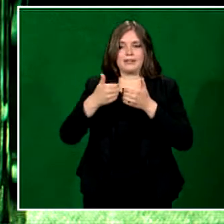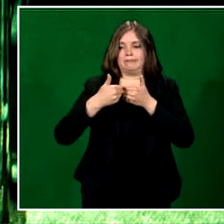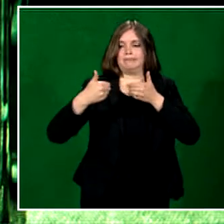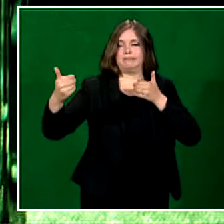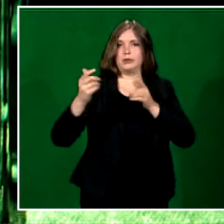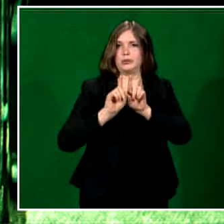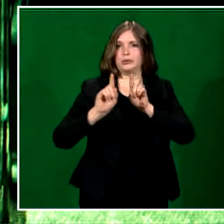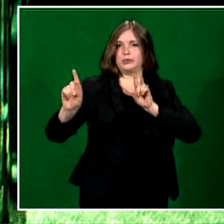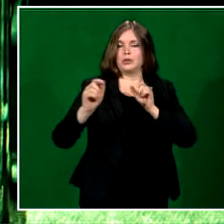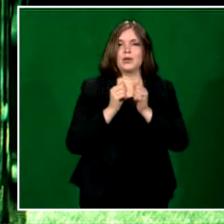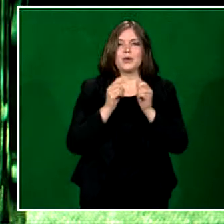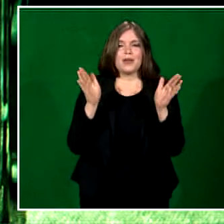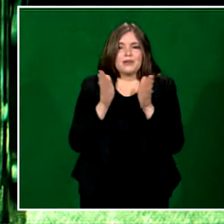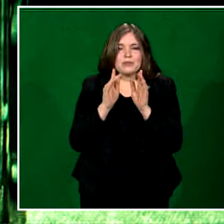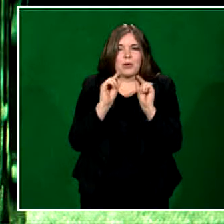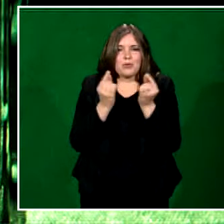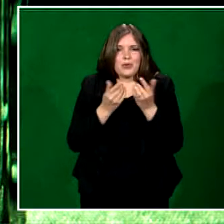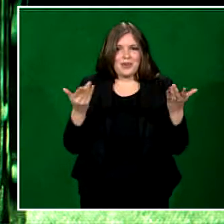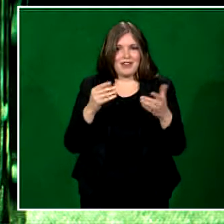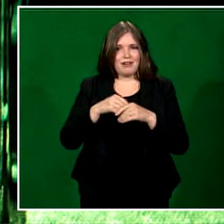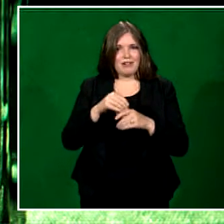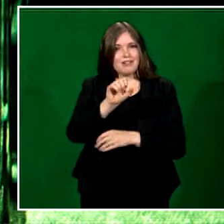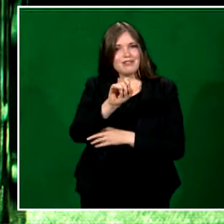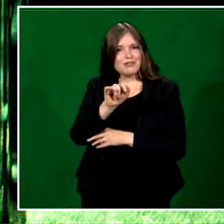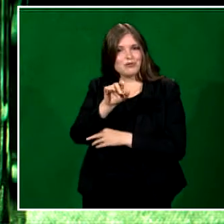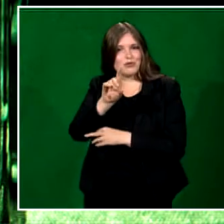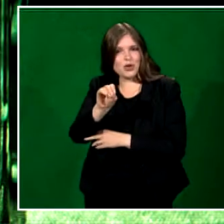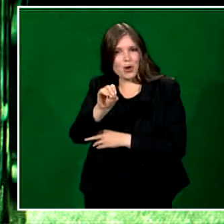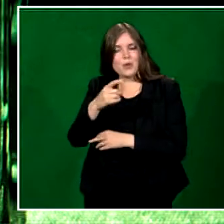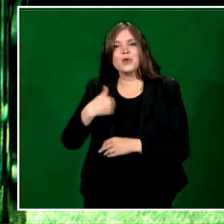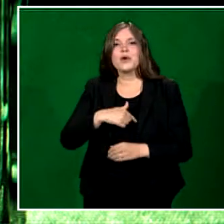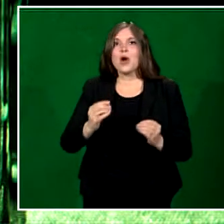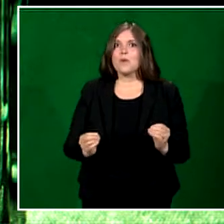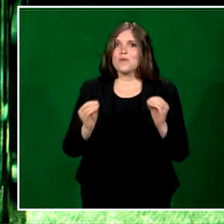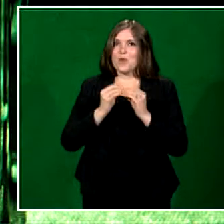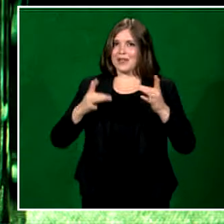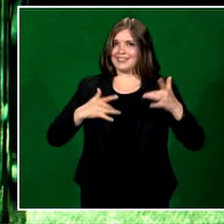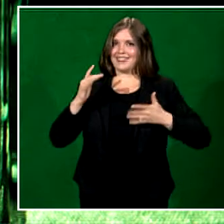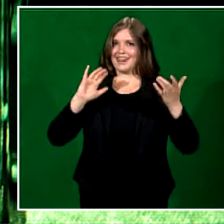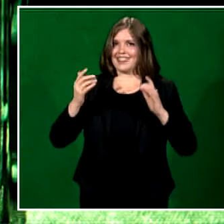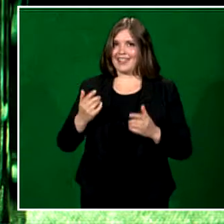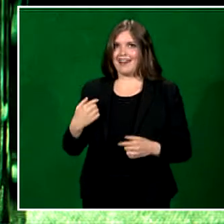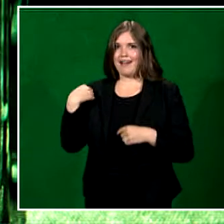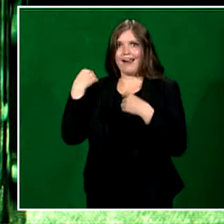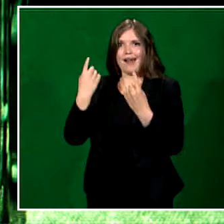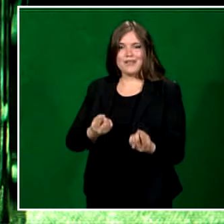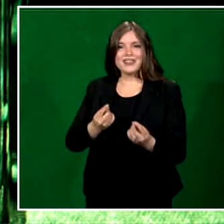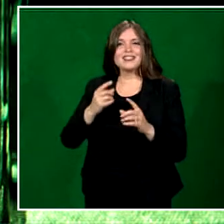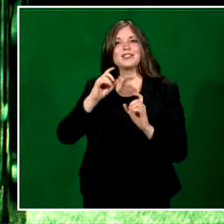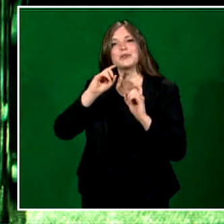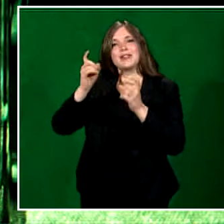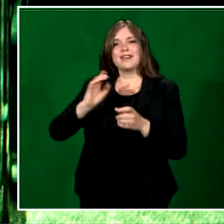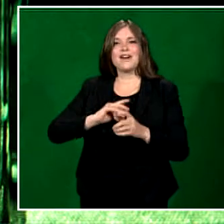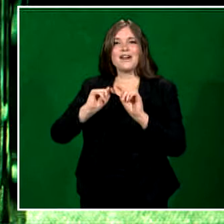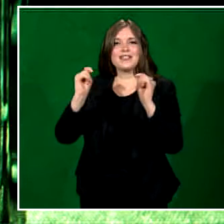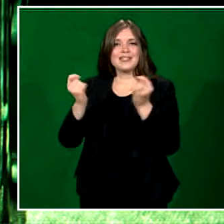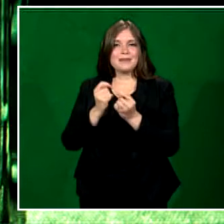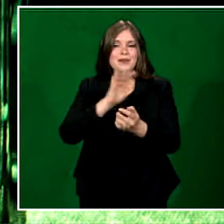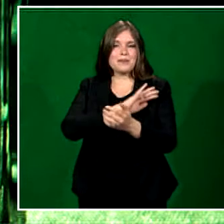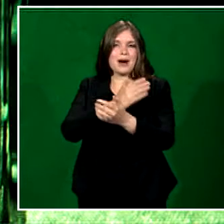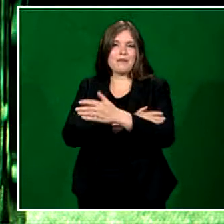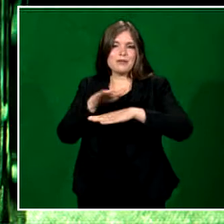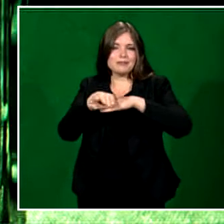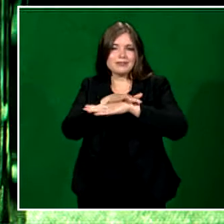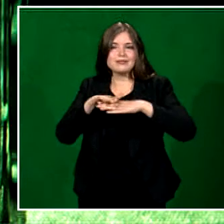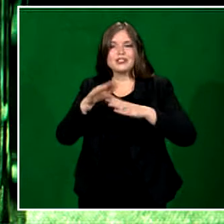crew here in our studio, we're more excited than ever to give our finalist teams a powerful platform to share their important